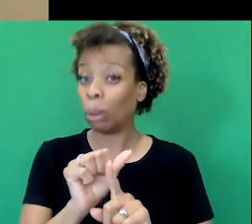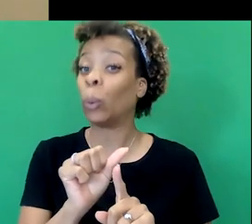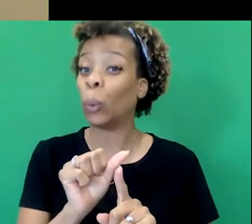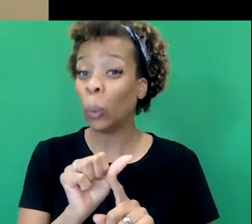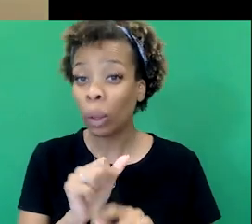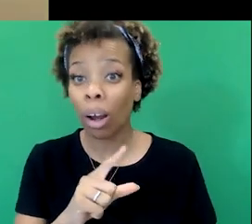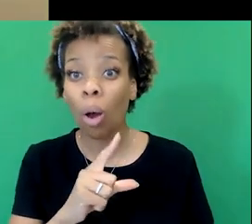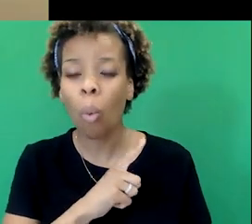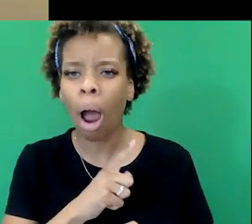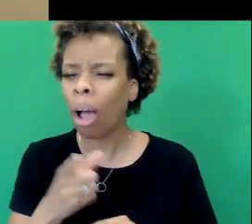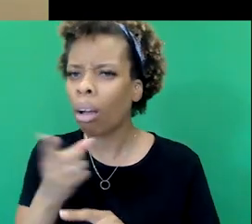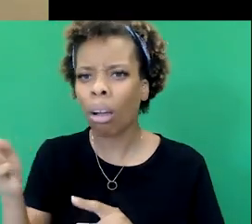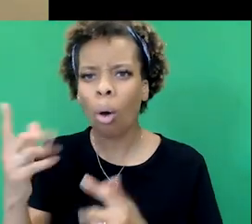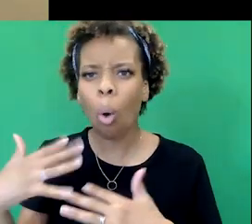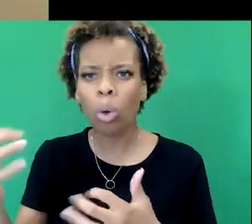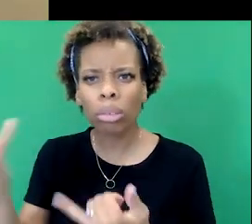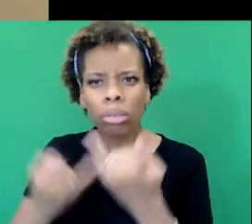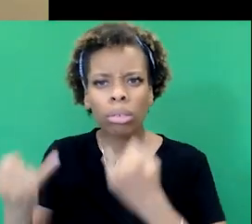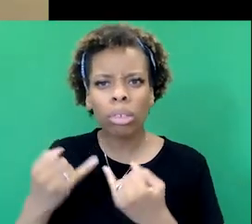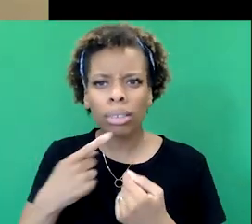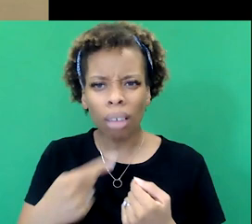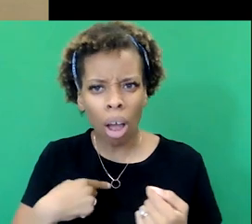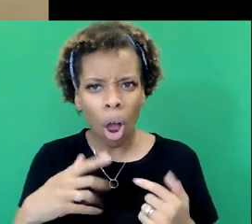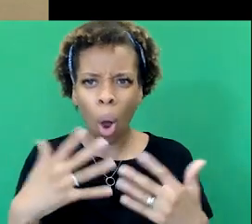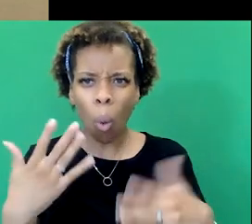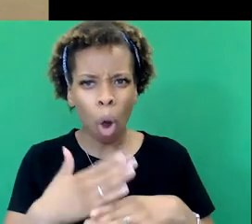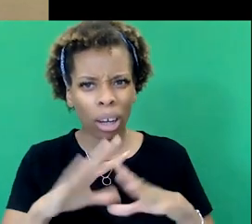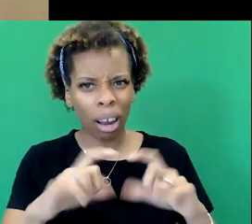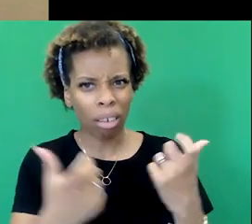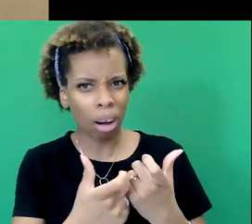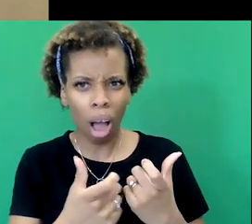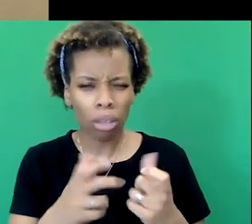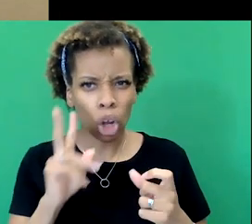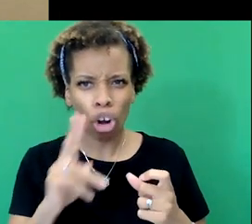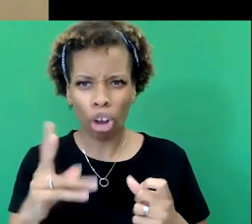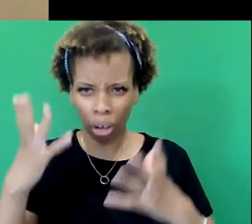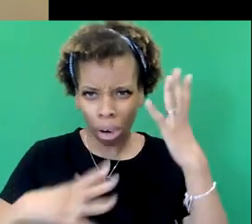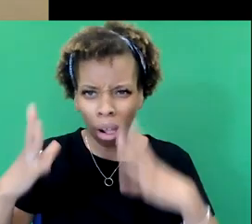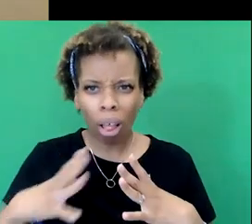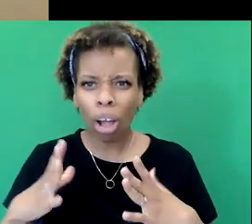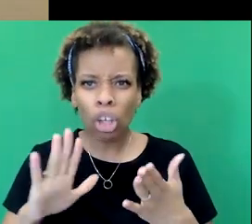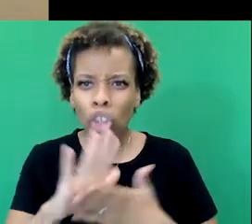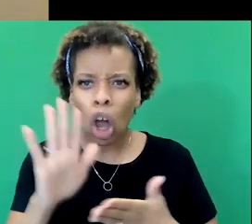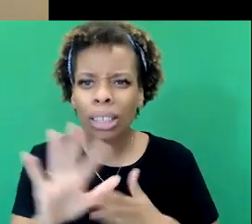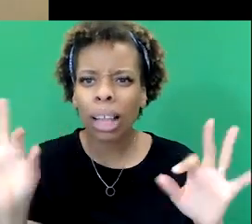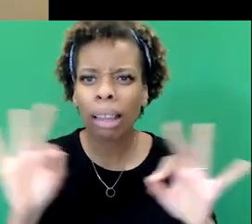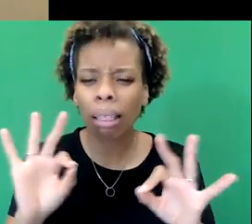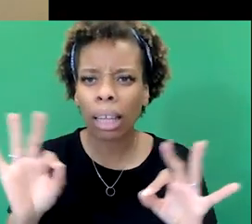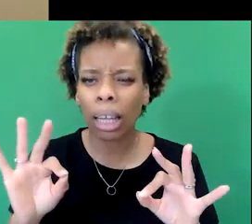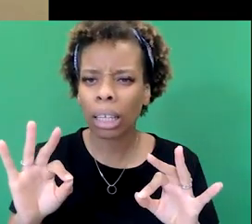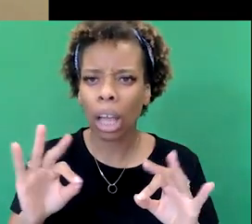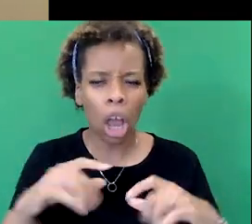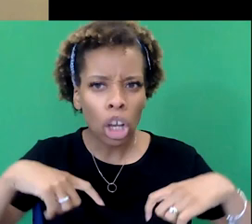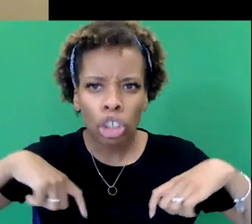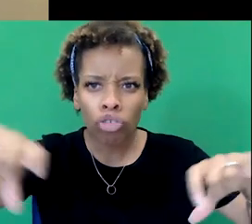criticized by people because the working class didn't look working class enough. I.e. they didn't look dirty. They didn't,